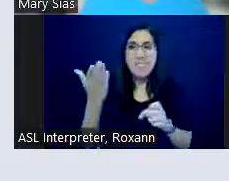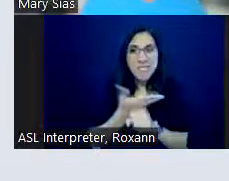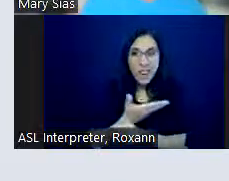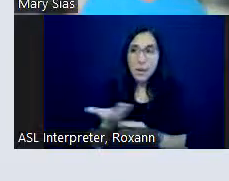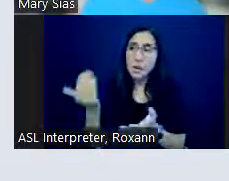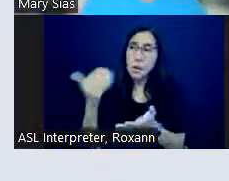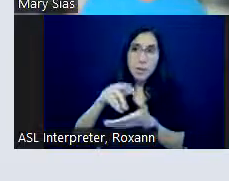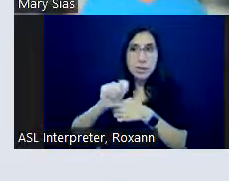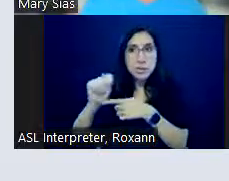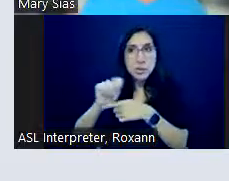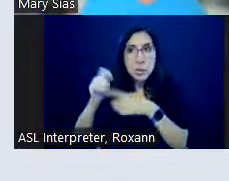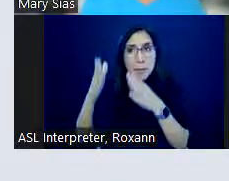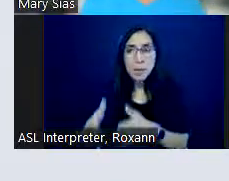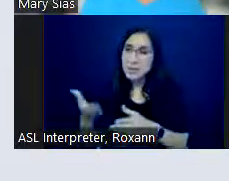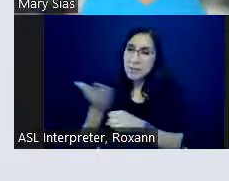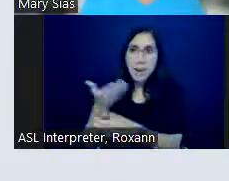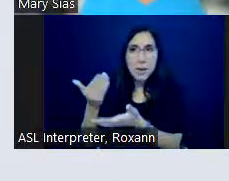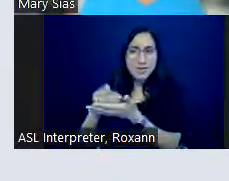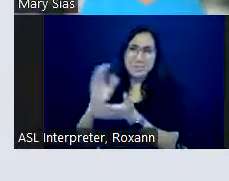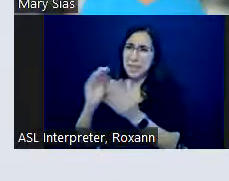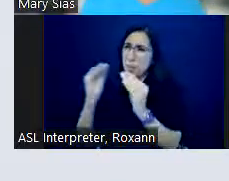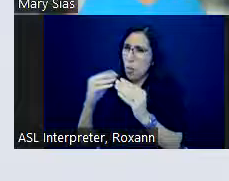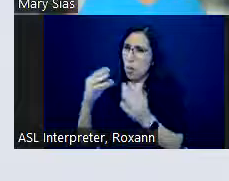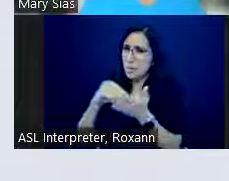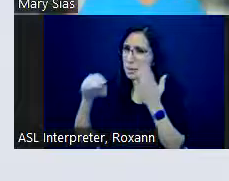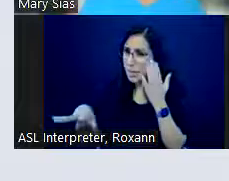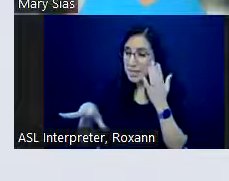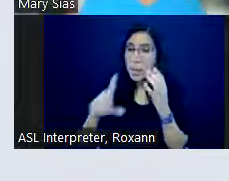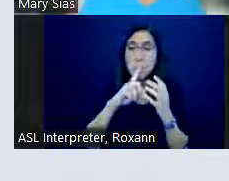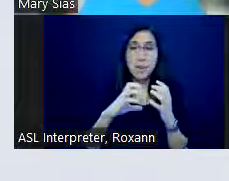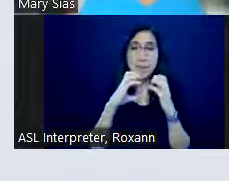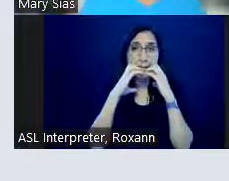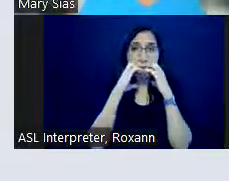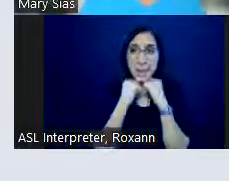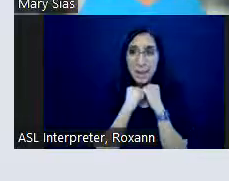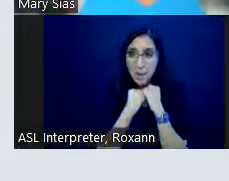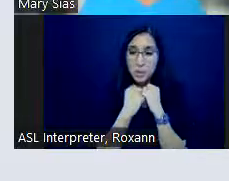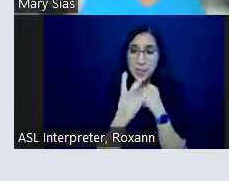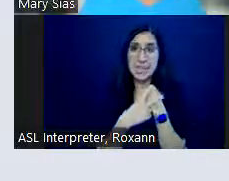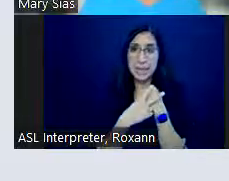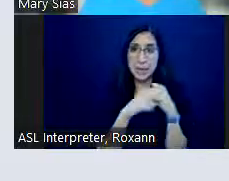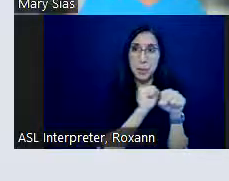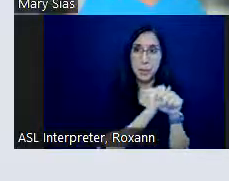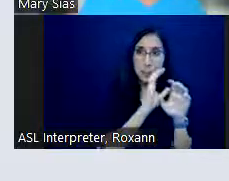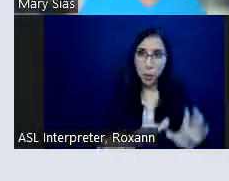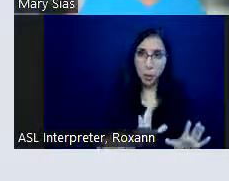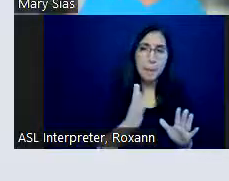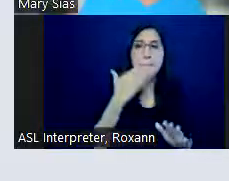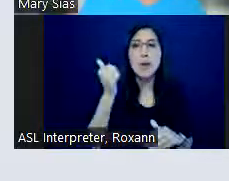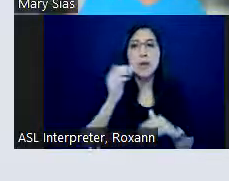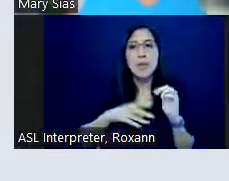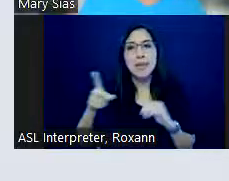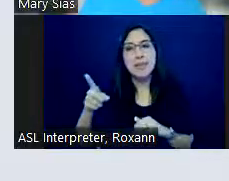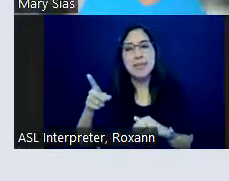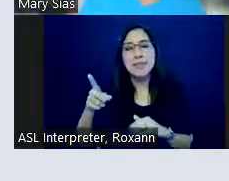that $99 doesn't seem like that much. The thousands you can spend on training over 3 to 4 months just to have them quit because they couldn't